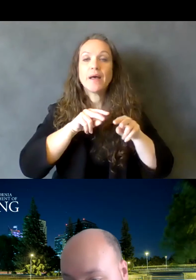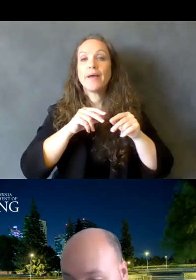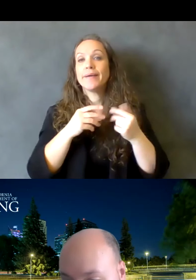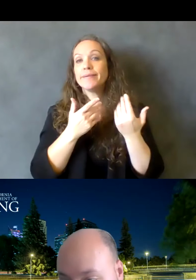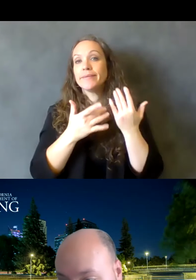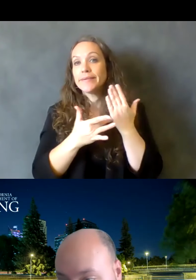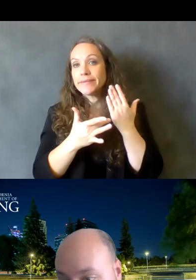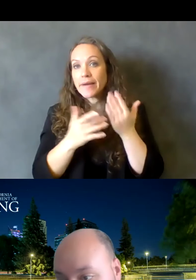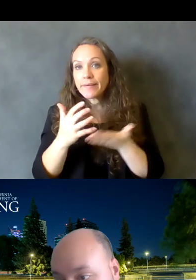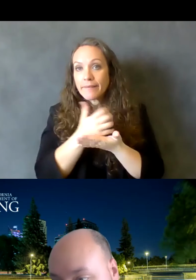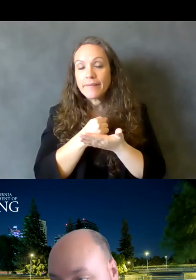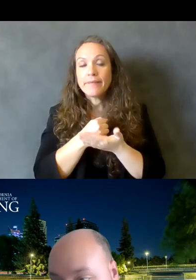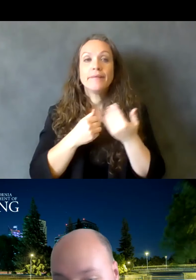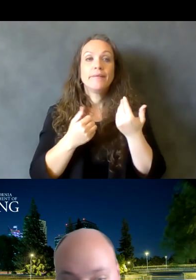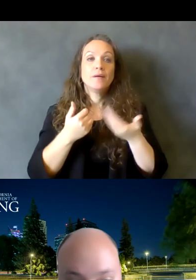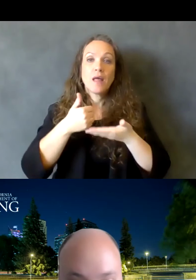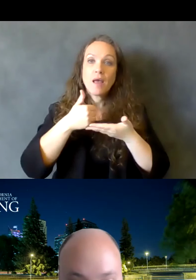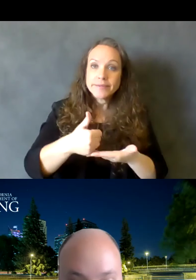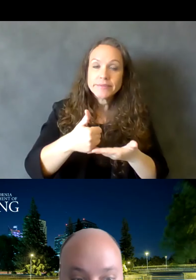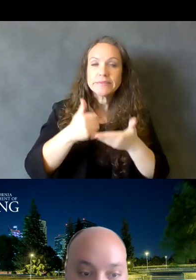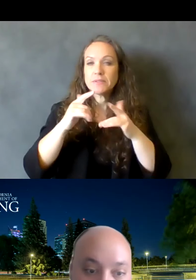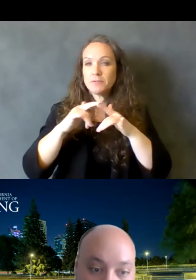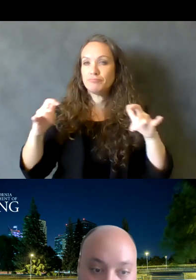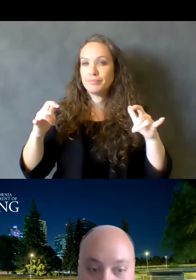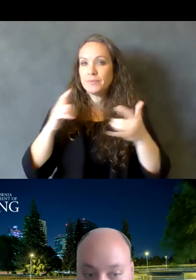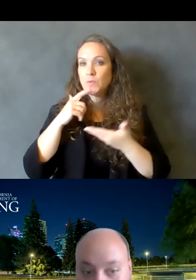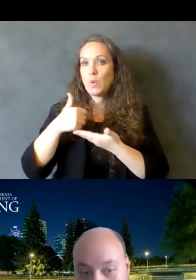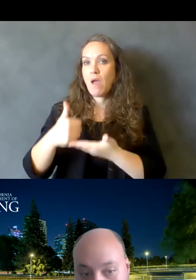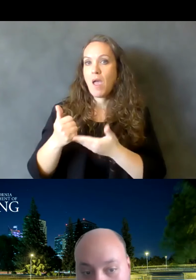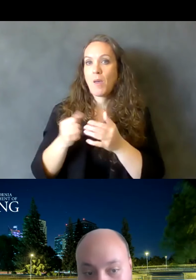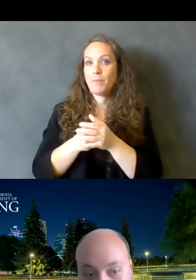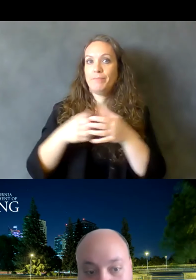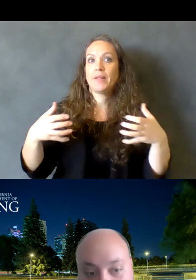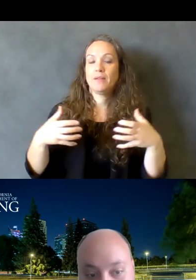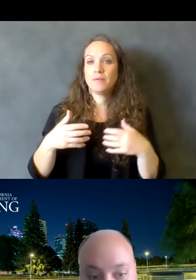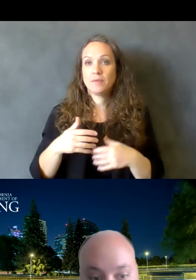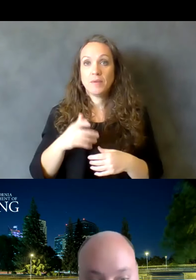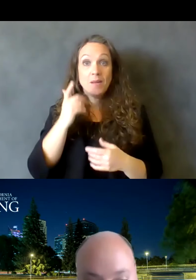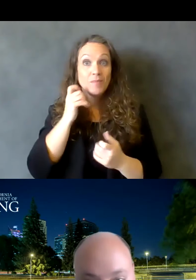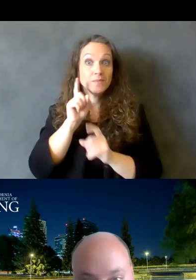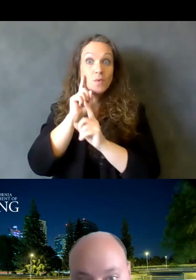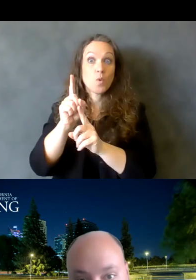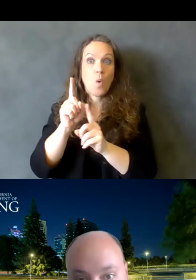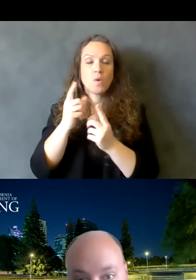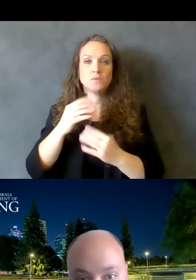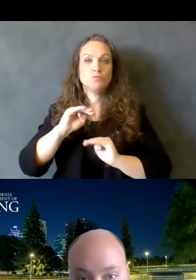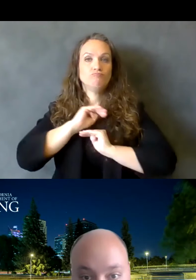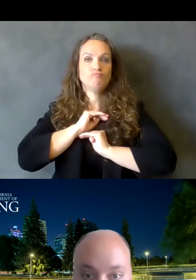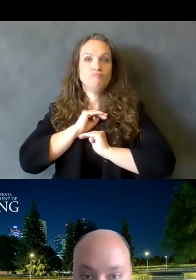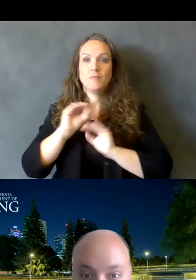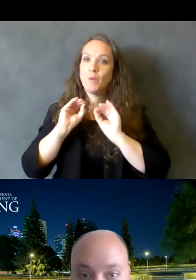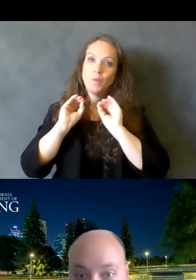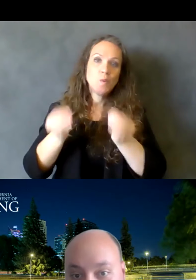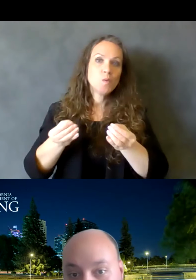data collection efforts as we continue to grow this program and try to achieve our no wrong door system.